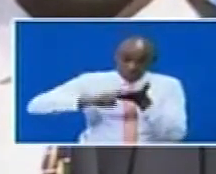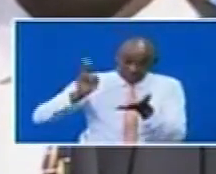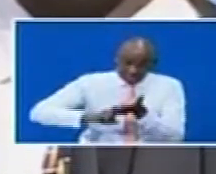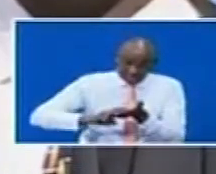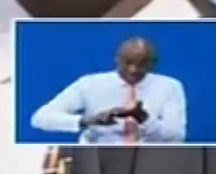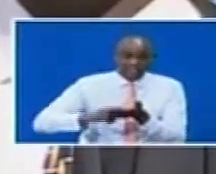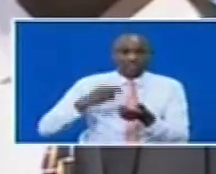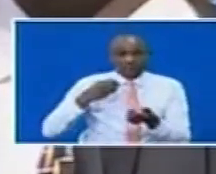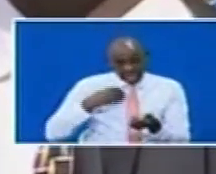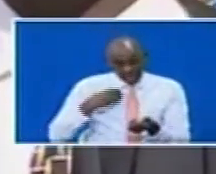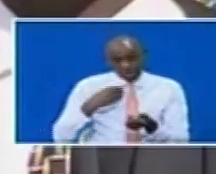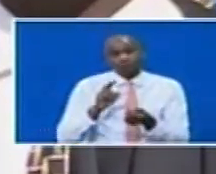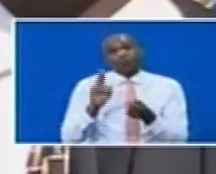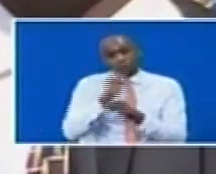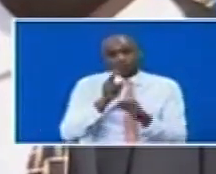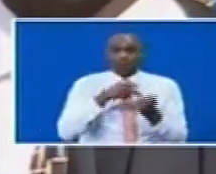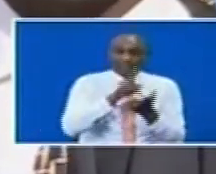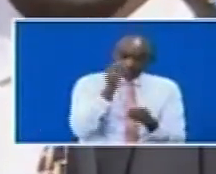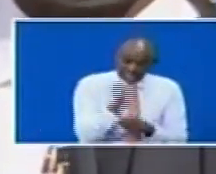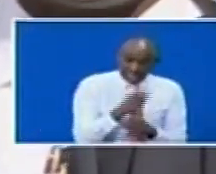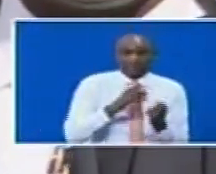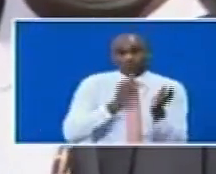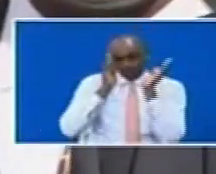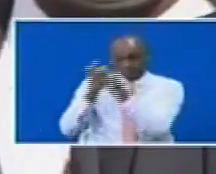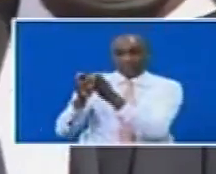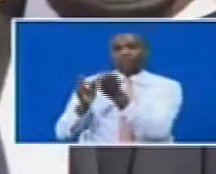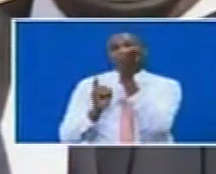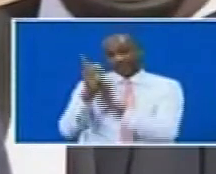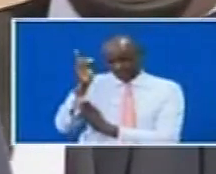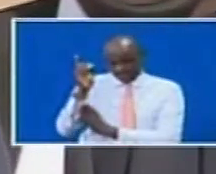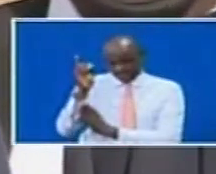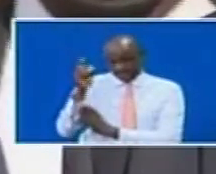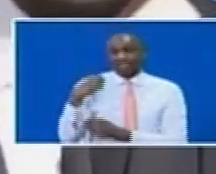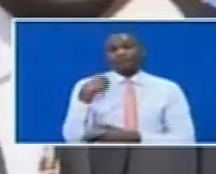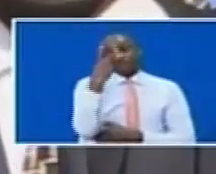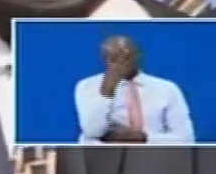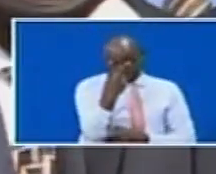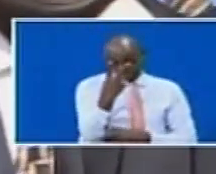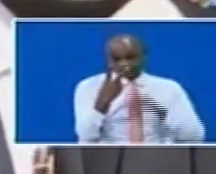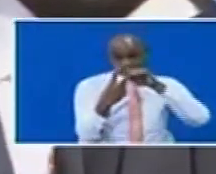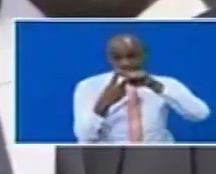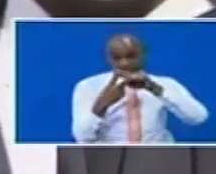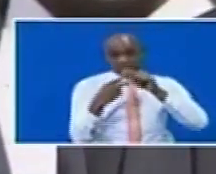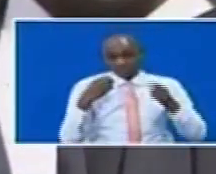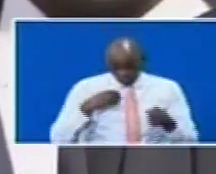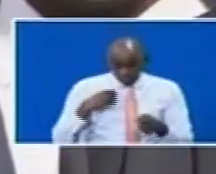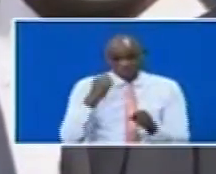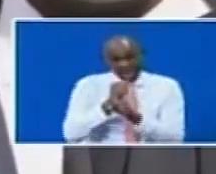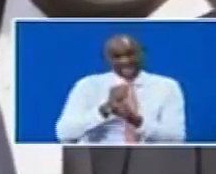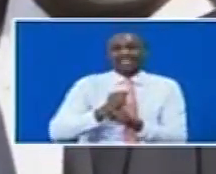from recurrent expenditure to development. Two, redouble our